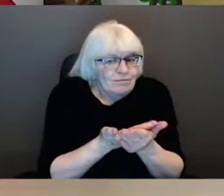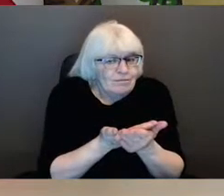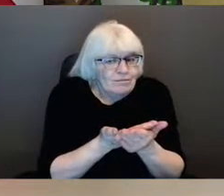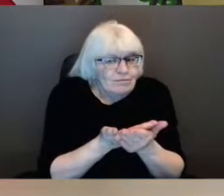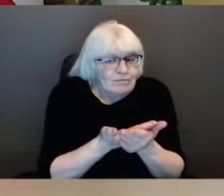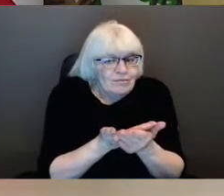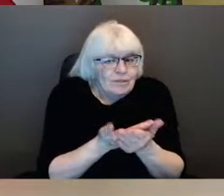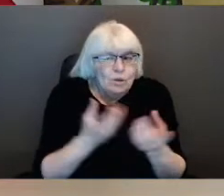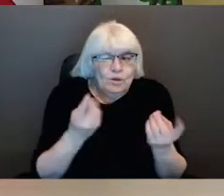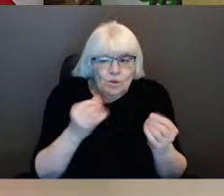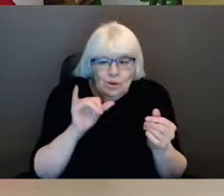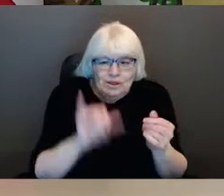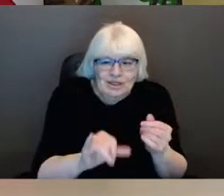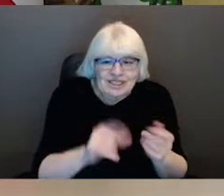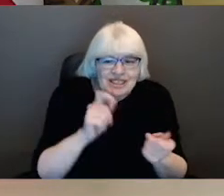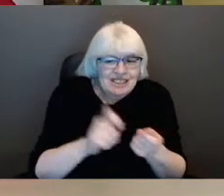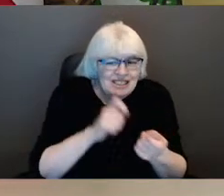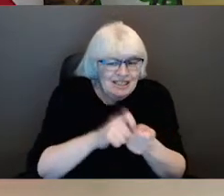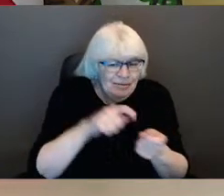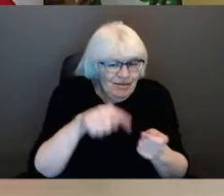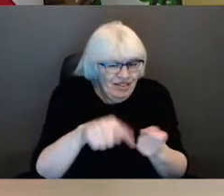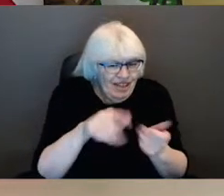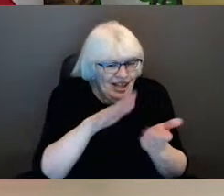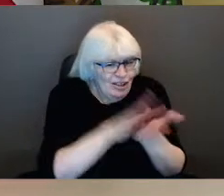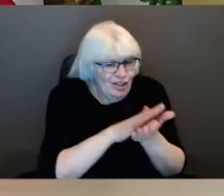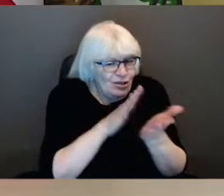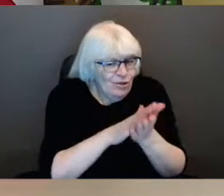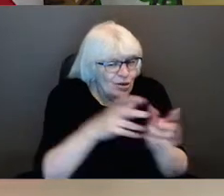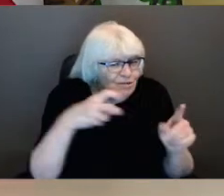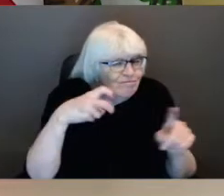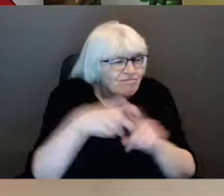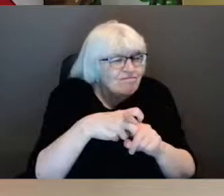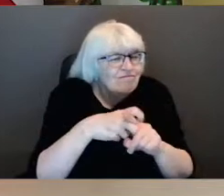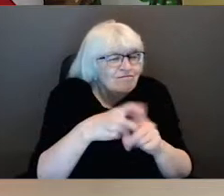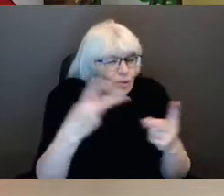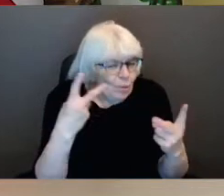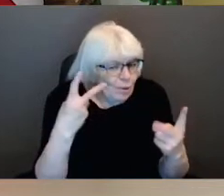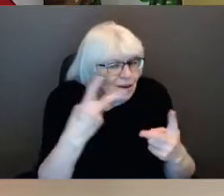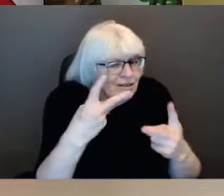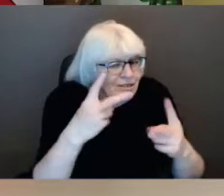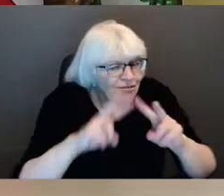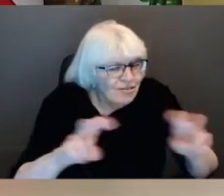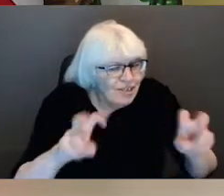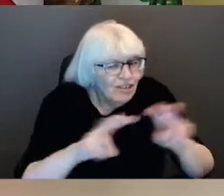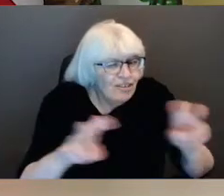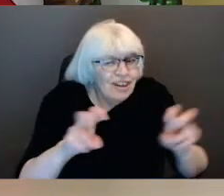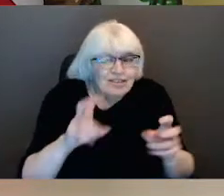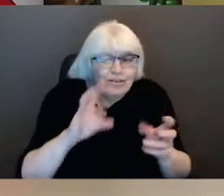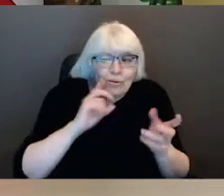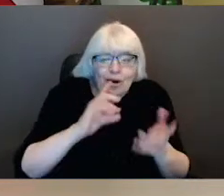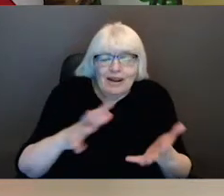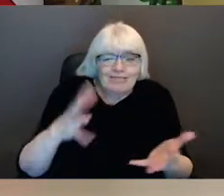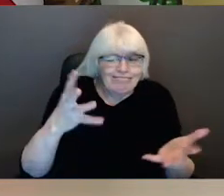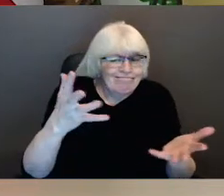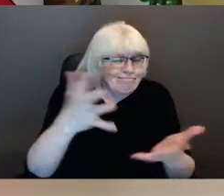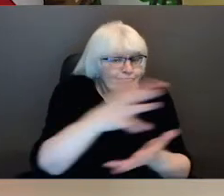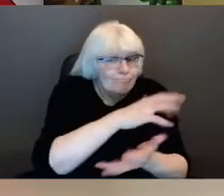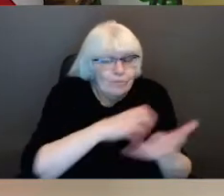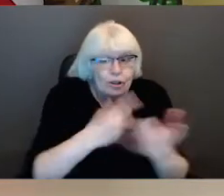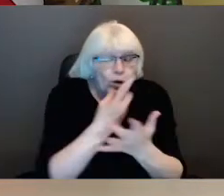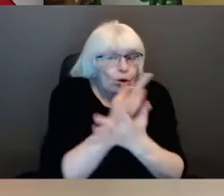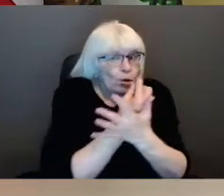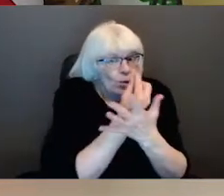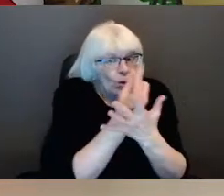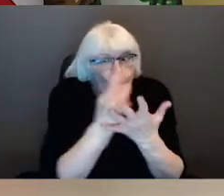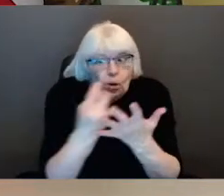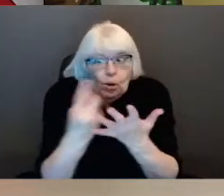have to do as well. So it's a combination of all those efforts that the Premier mentioned, and as well